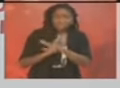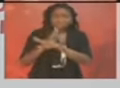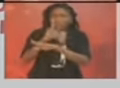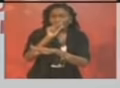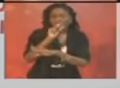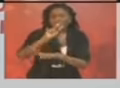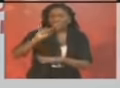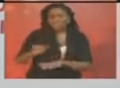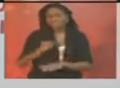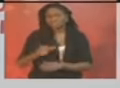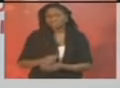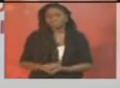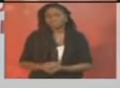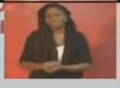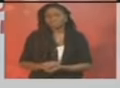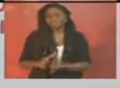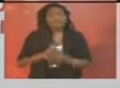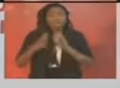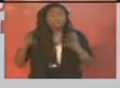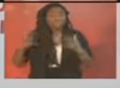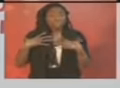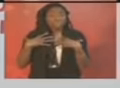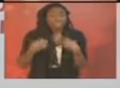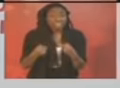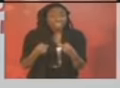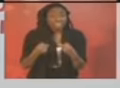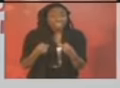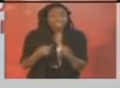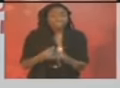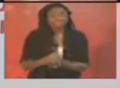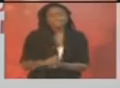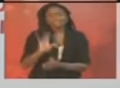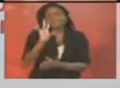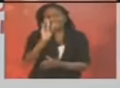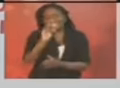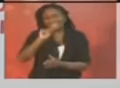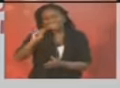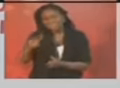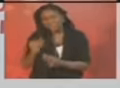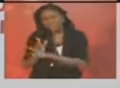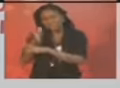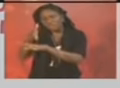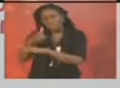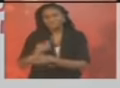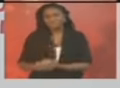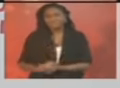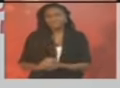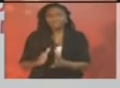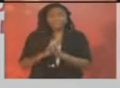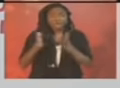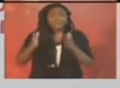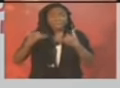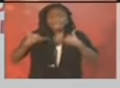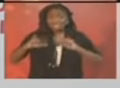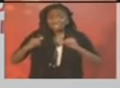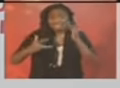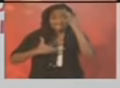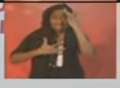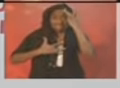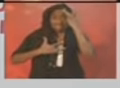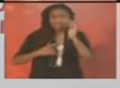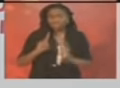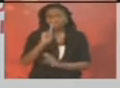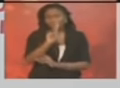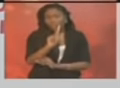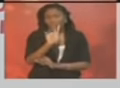Total recovered patients thus far, 7,346. Total active cases at 158, and the